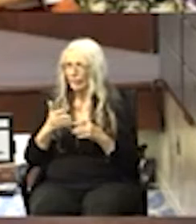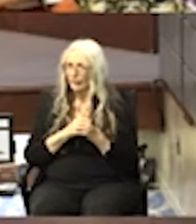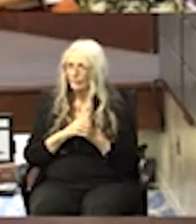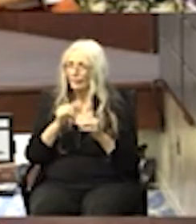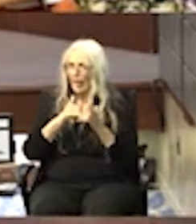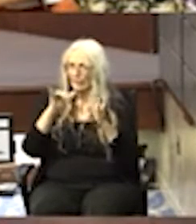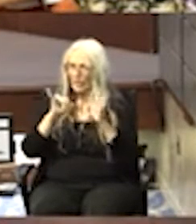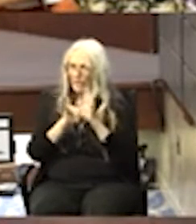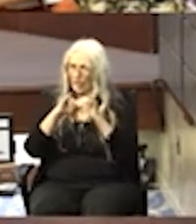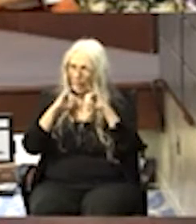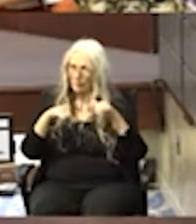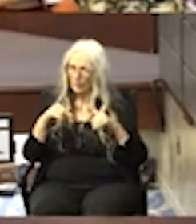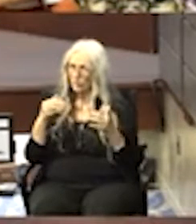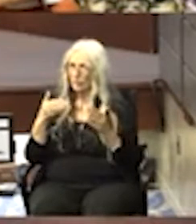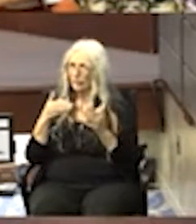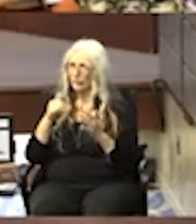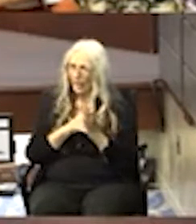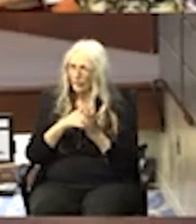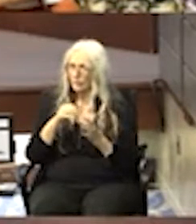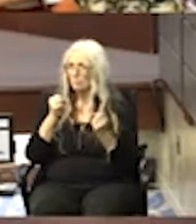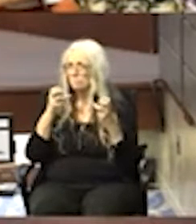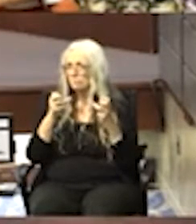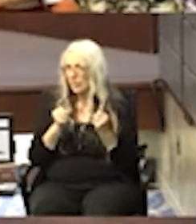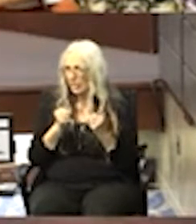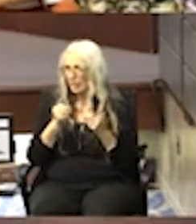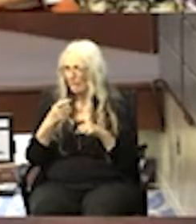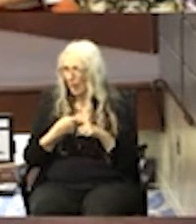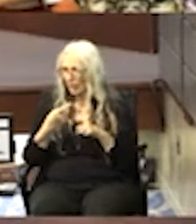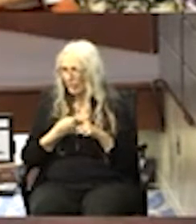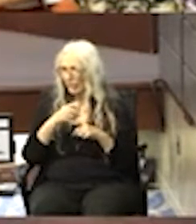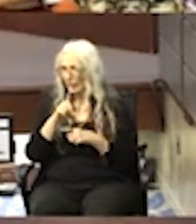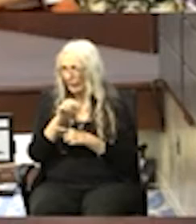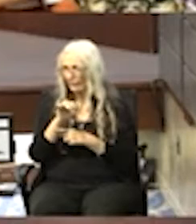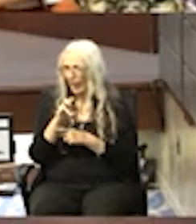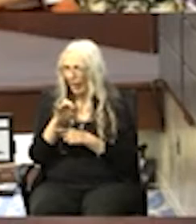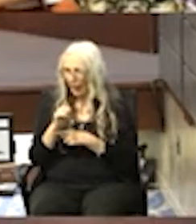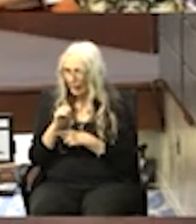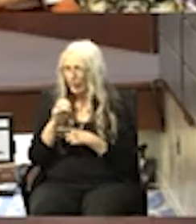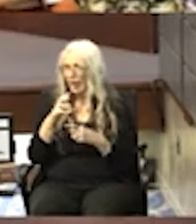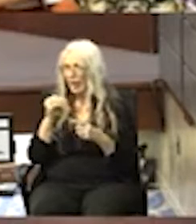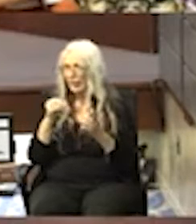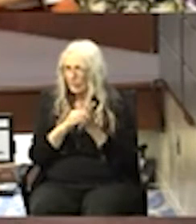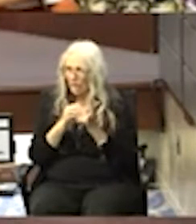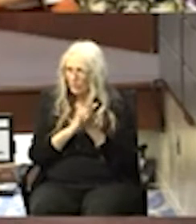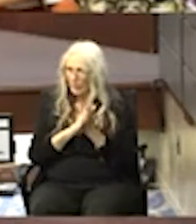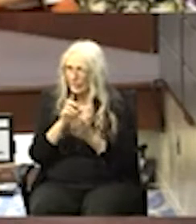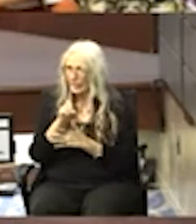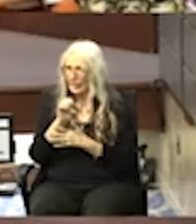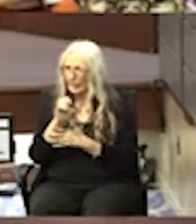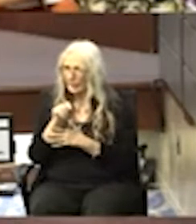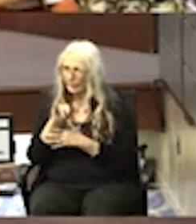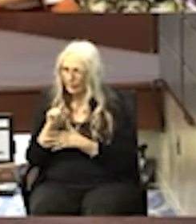image. Again, remember, we're at a visionary level. We still have multiple months to define this design and document the detailing. But an